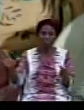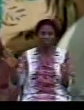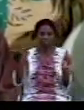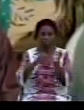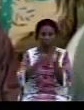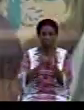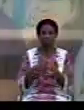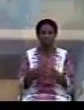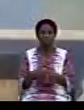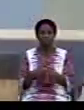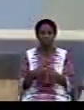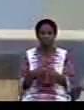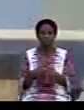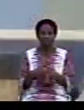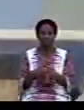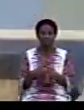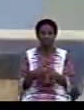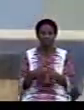And